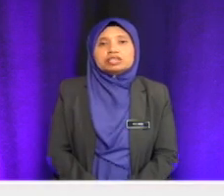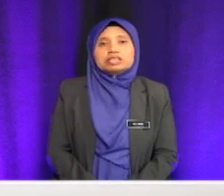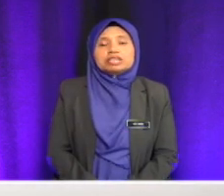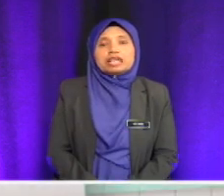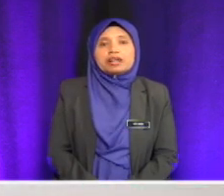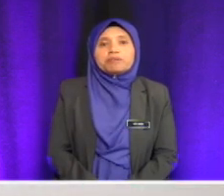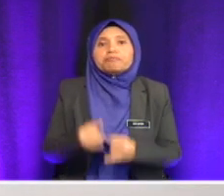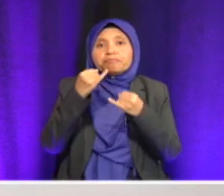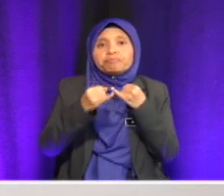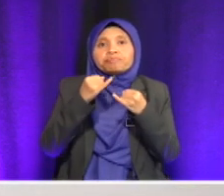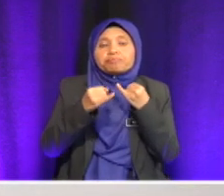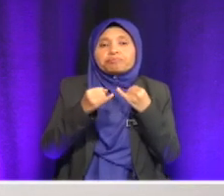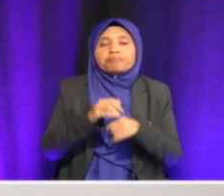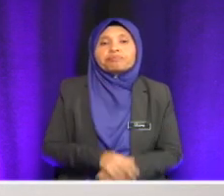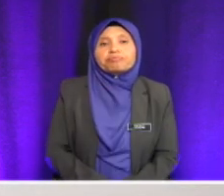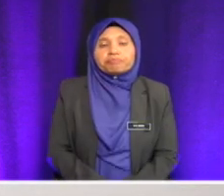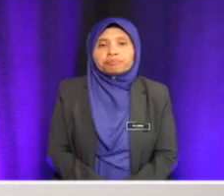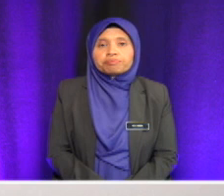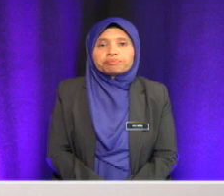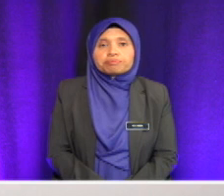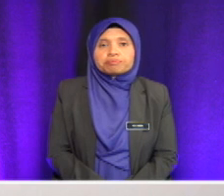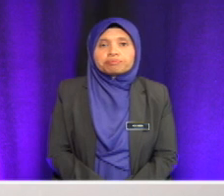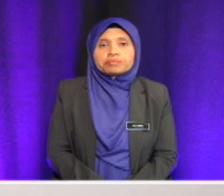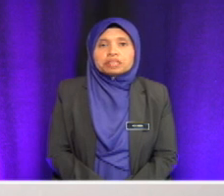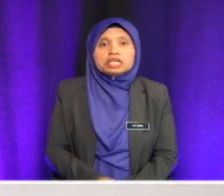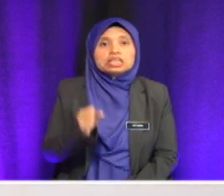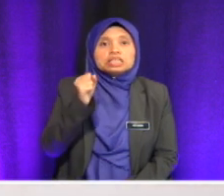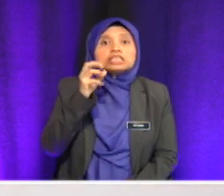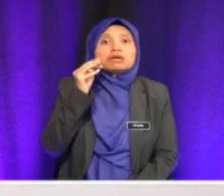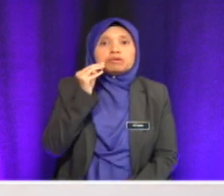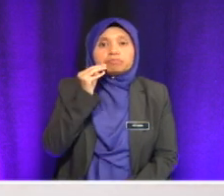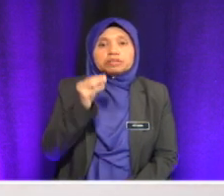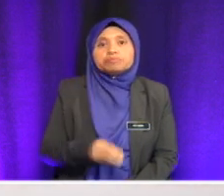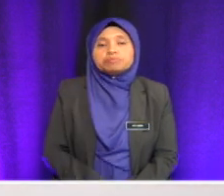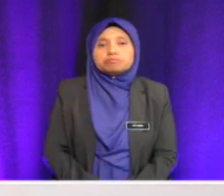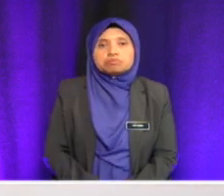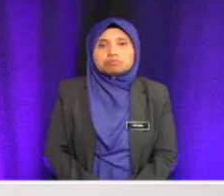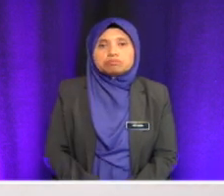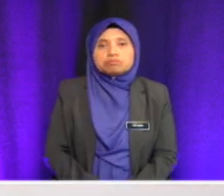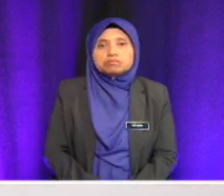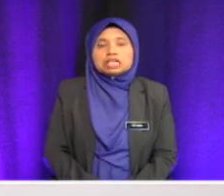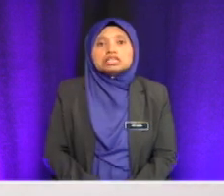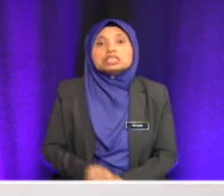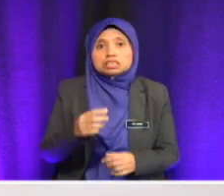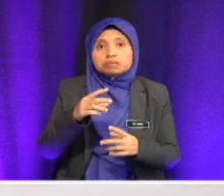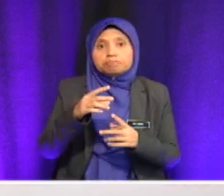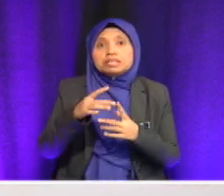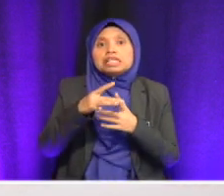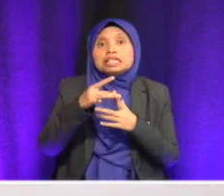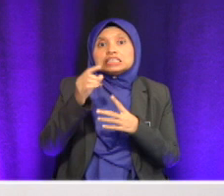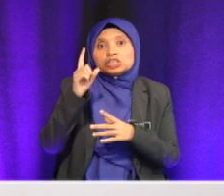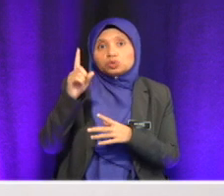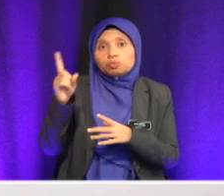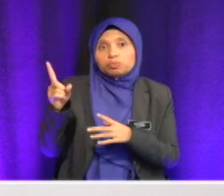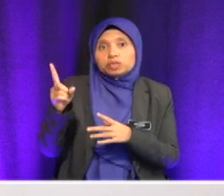last round. Yeah. All right, Shamimi. Succeed in doing something. So let me show